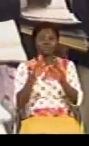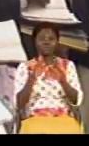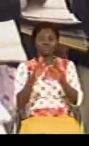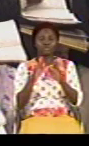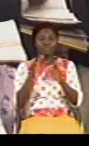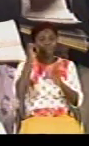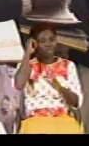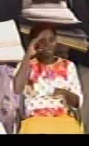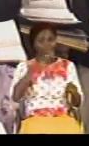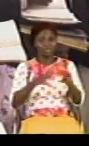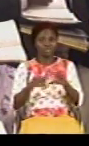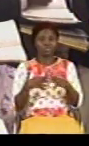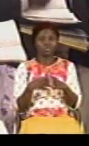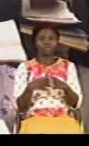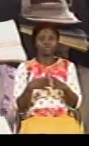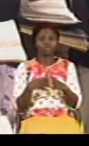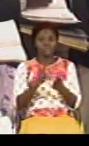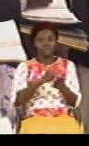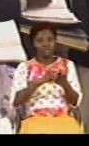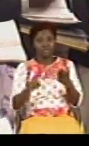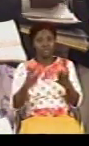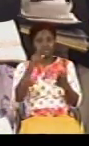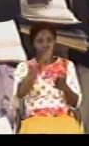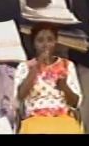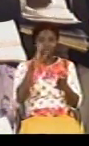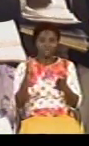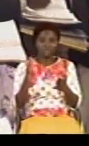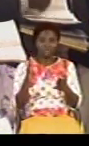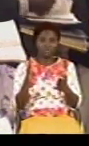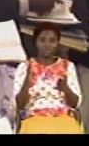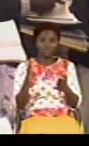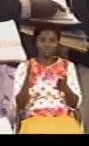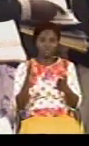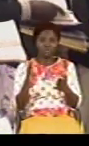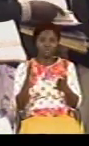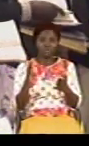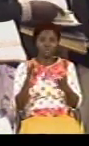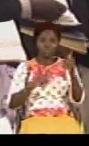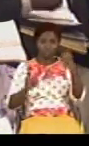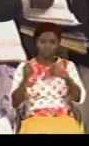are you there? Verse 24, read it aloud.